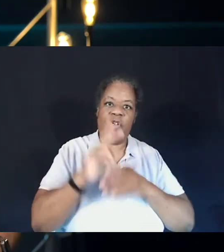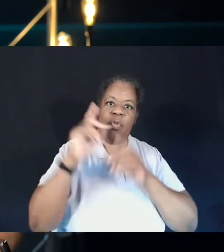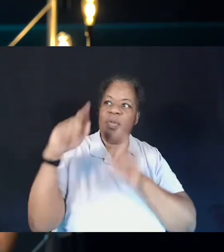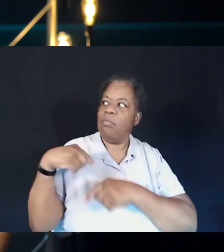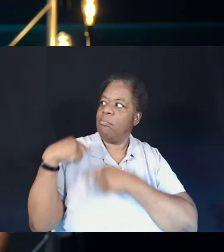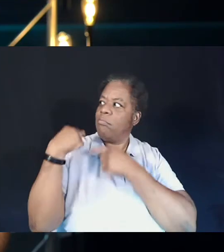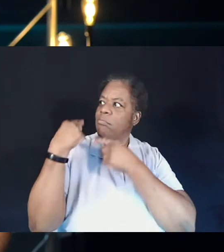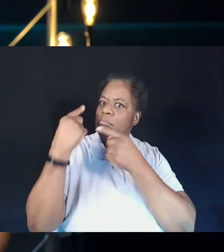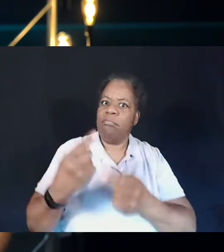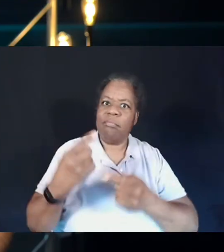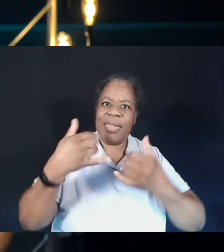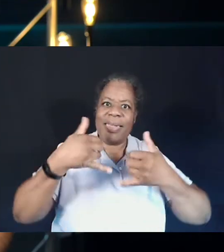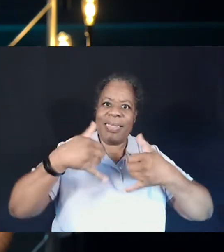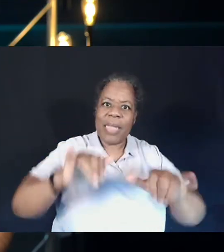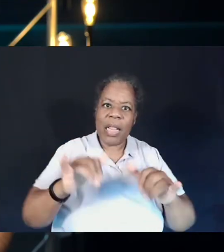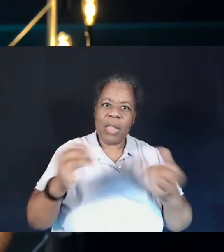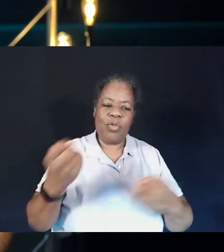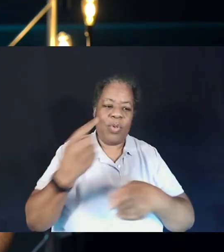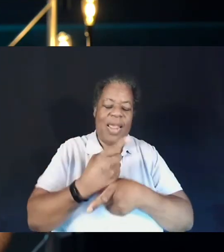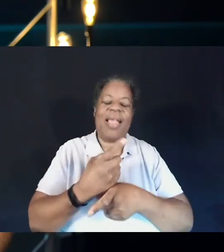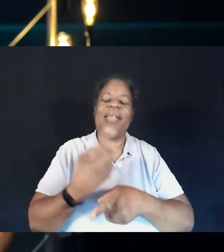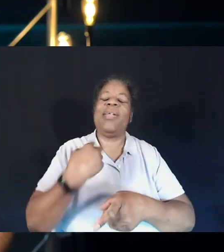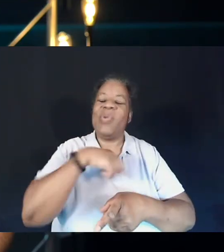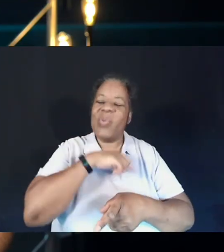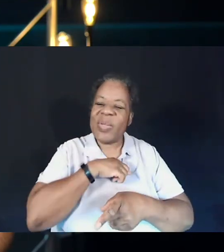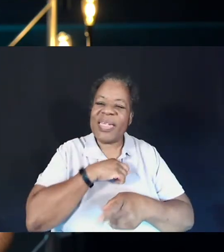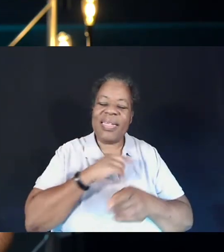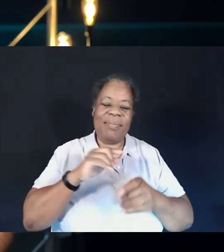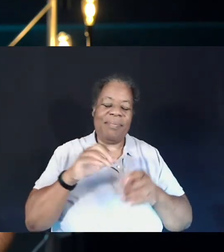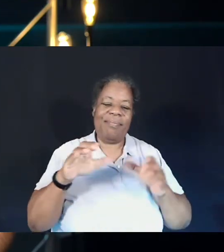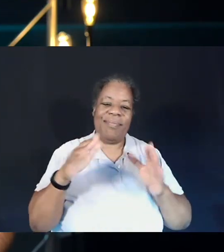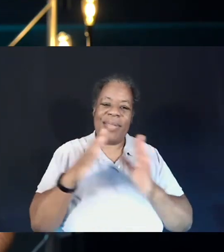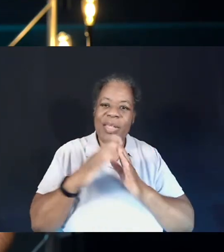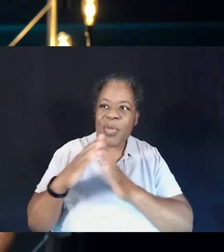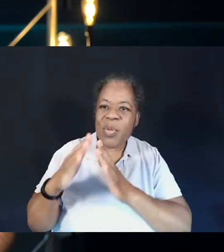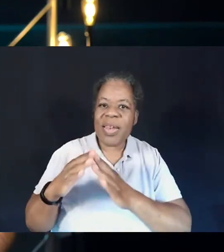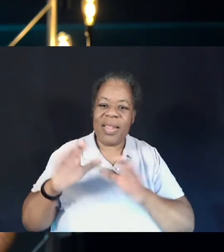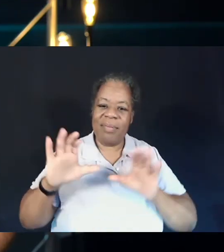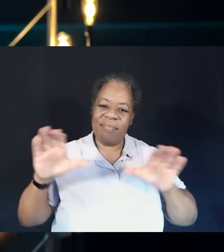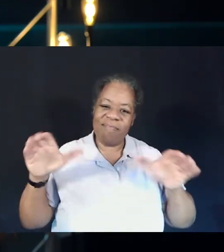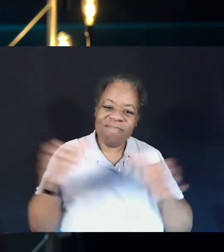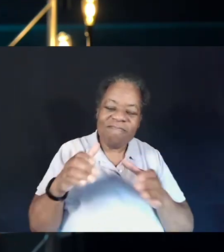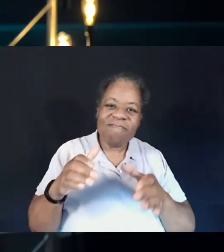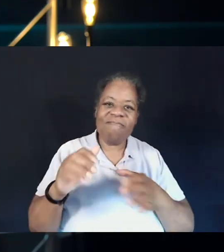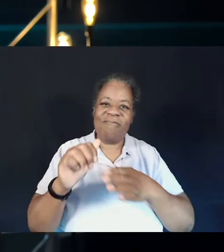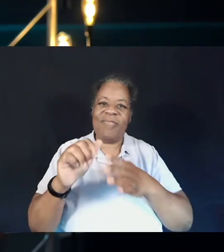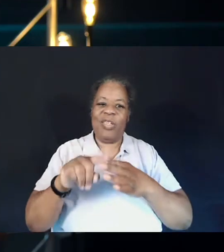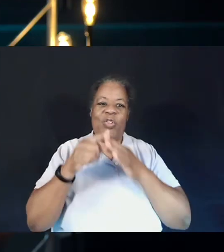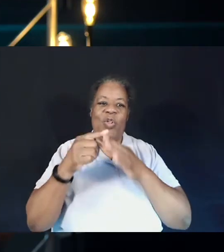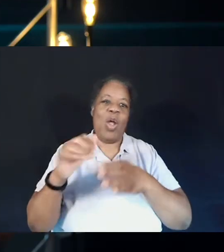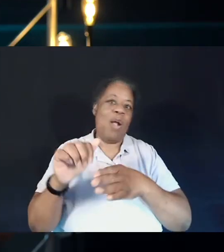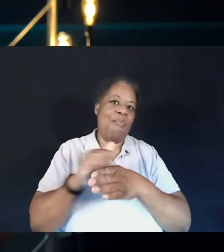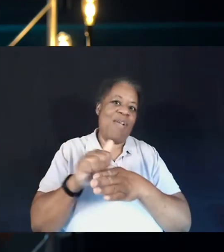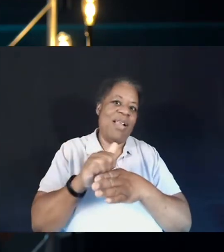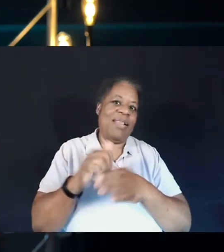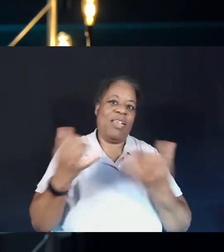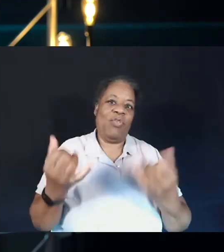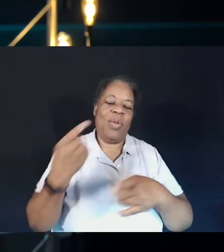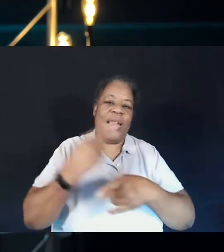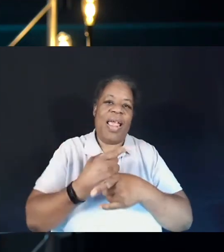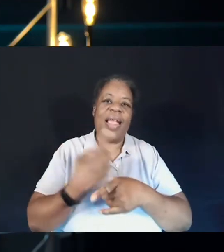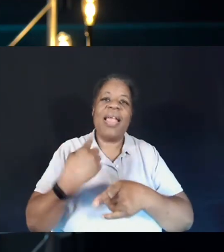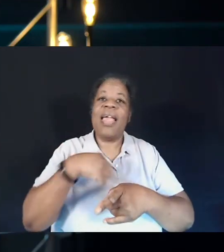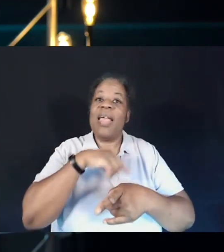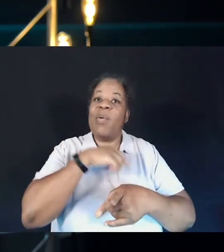So we, as a community, are going to start practicing it today. And as we do it, we are going to focus on